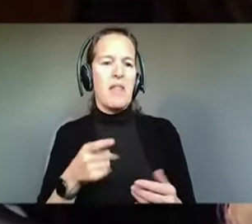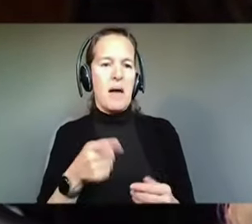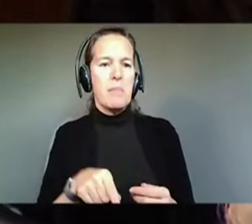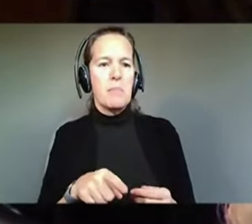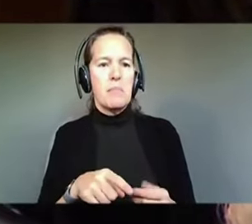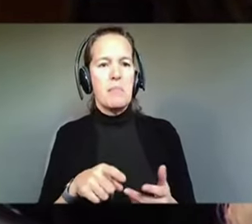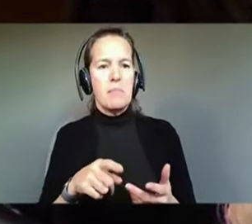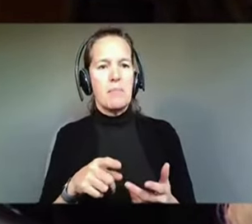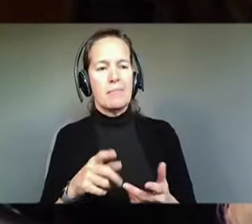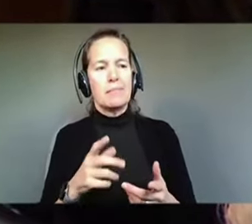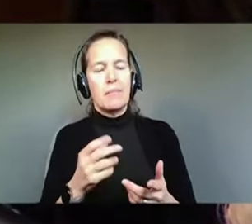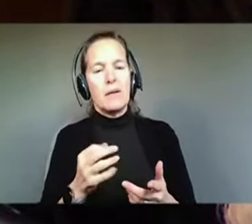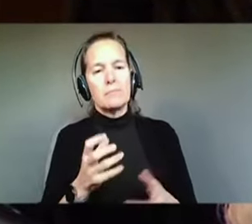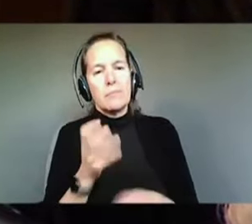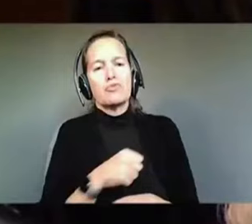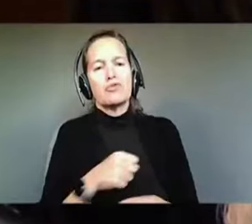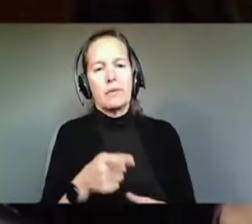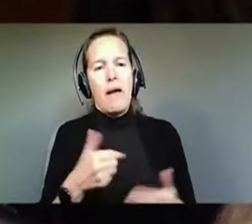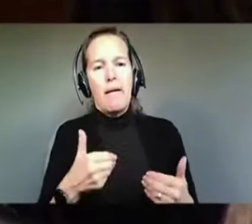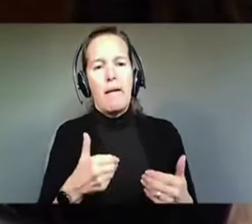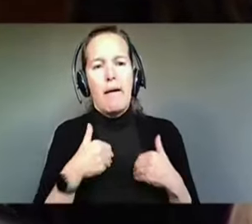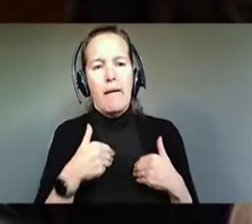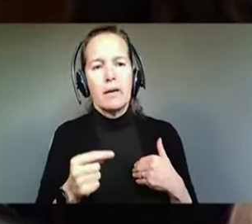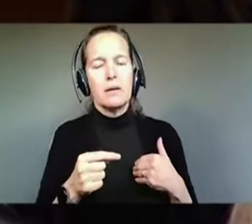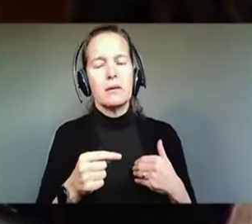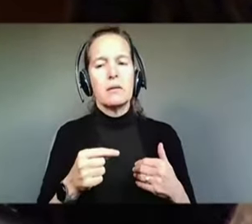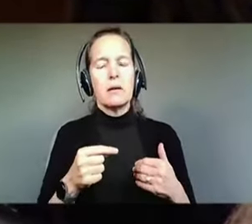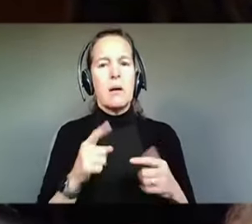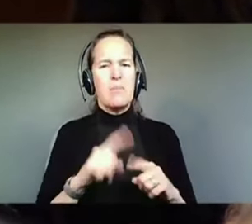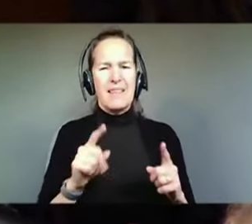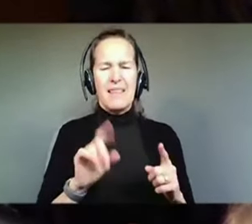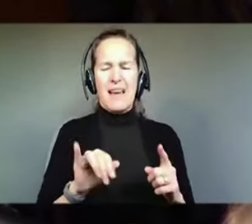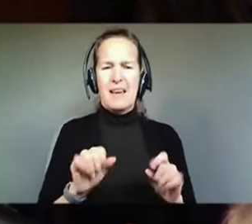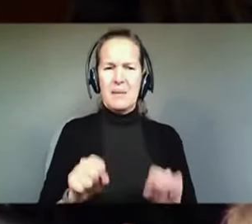is a difficult proof burden, especially on somebody who's really suffering